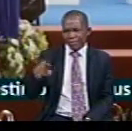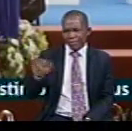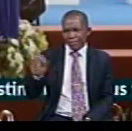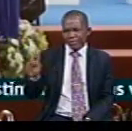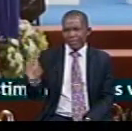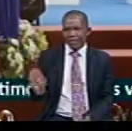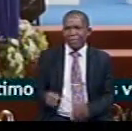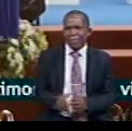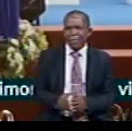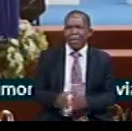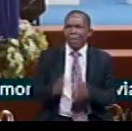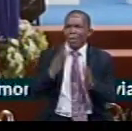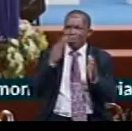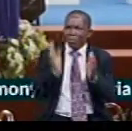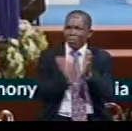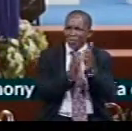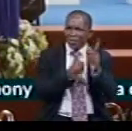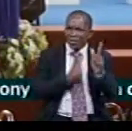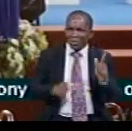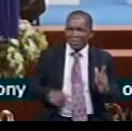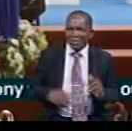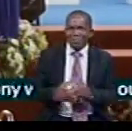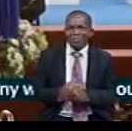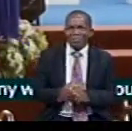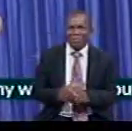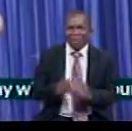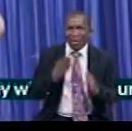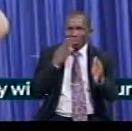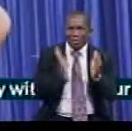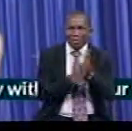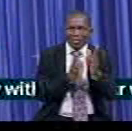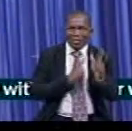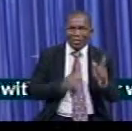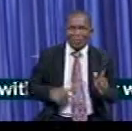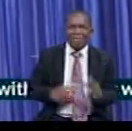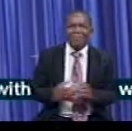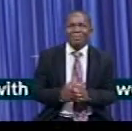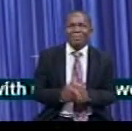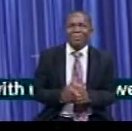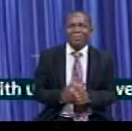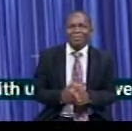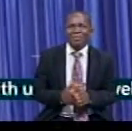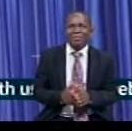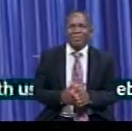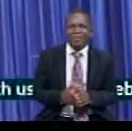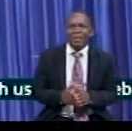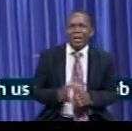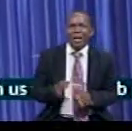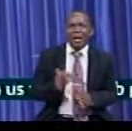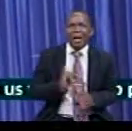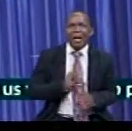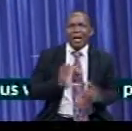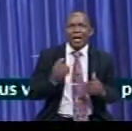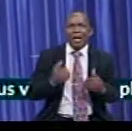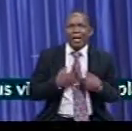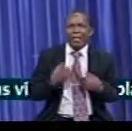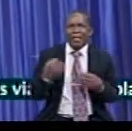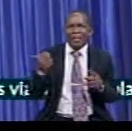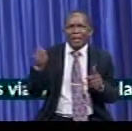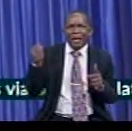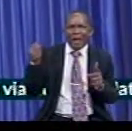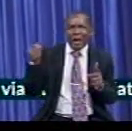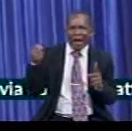Praise the Lord. Praise the Lord. I had an accident